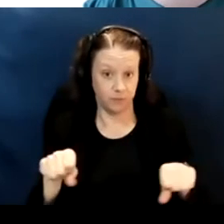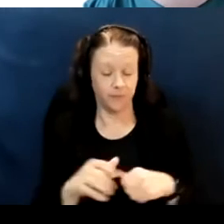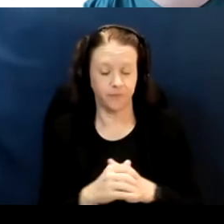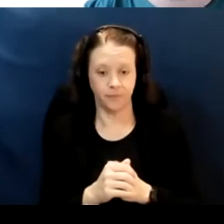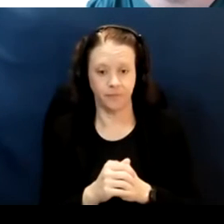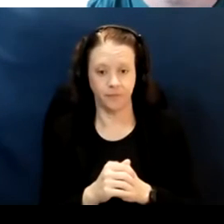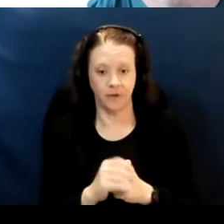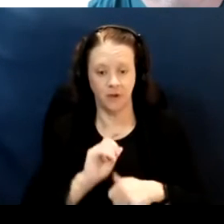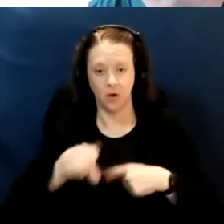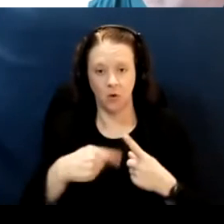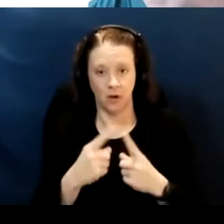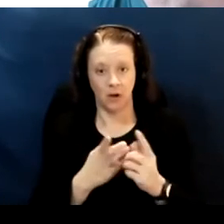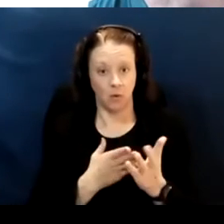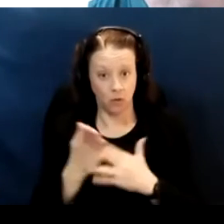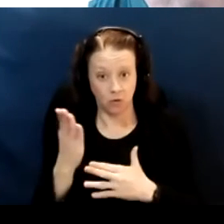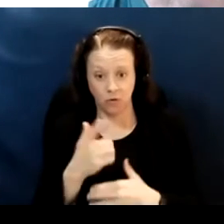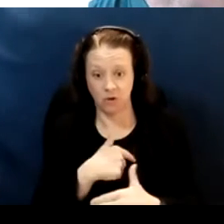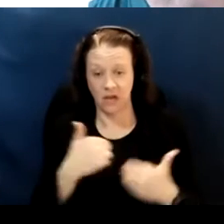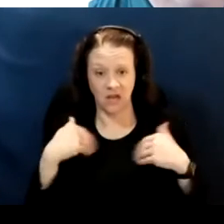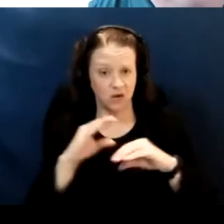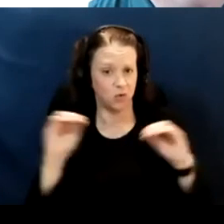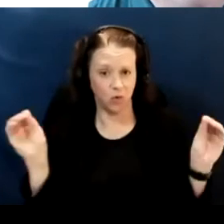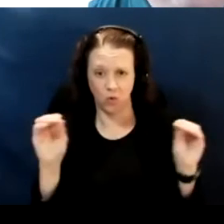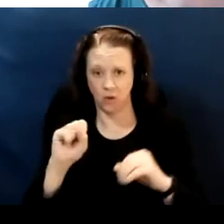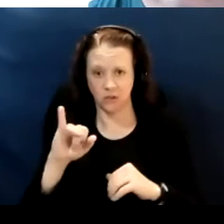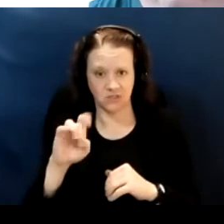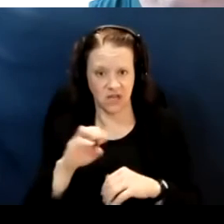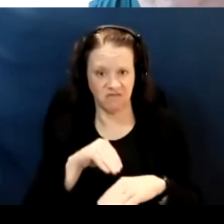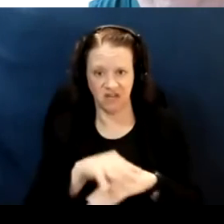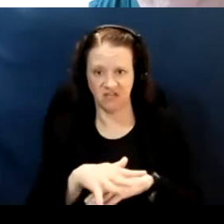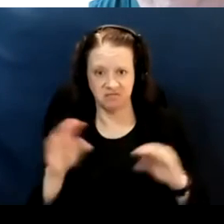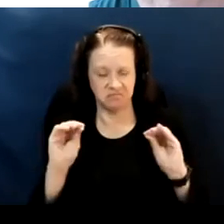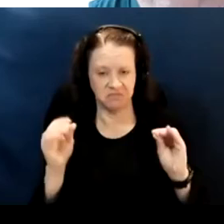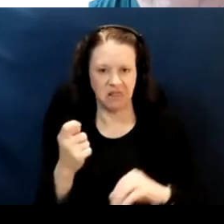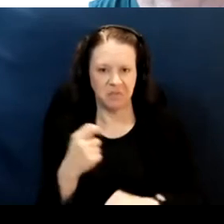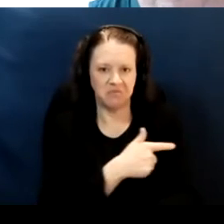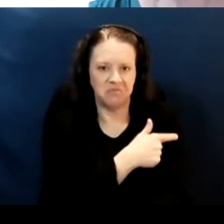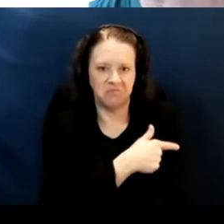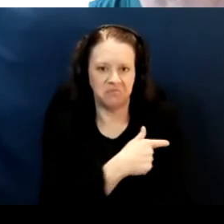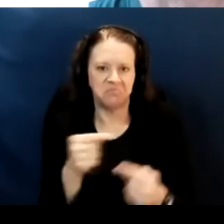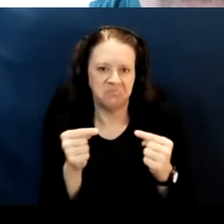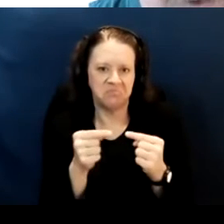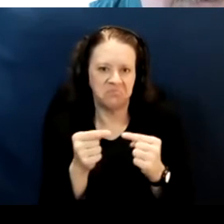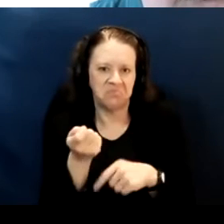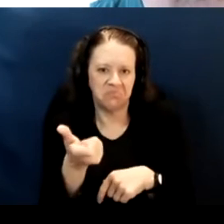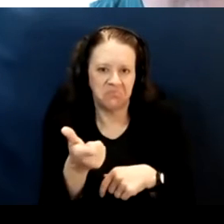When I went through, I didn't have any side effects. Little soreness in the shot area.